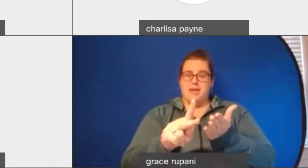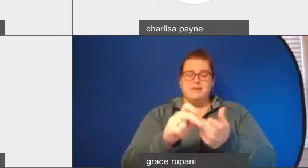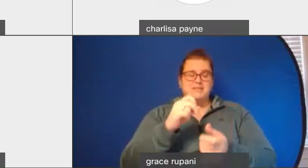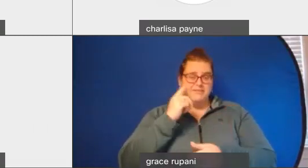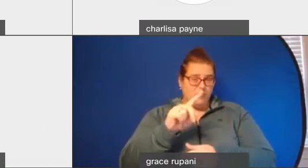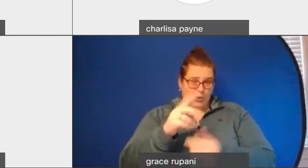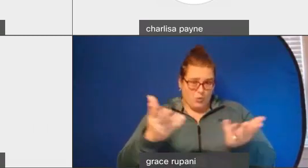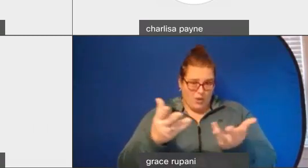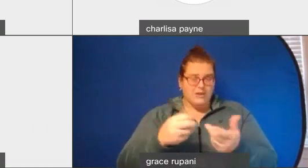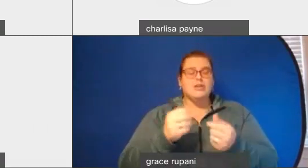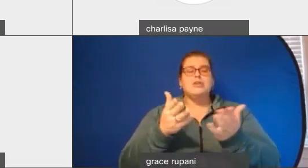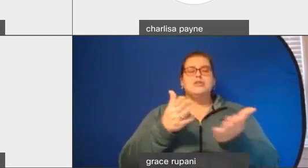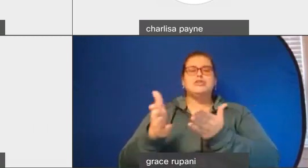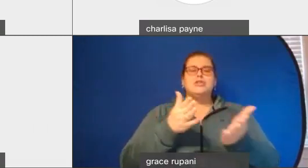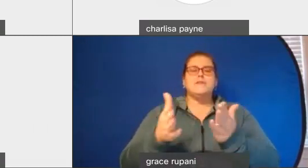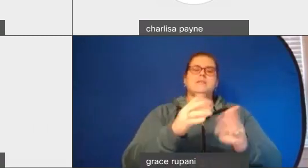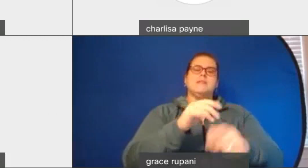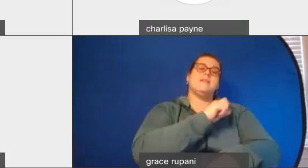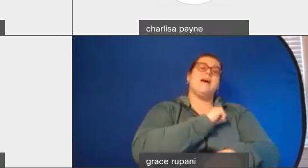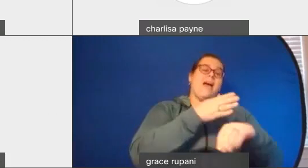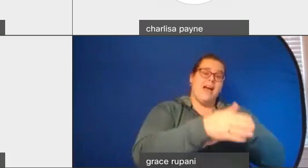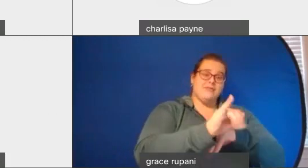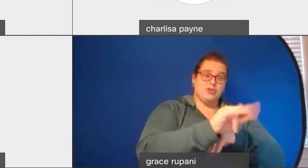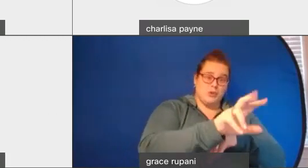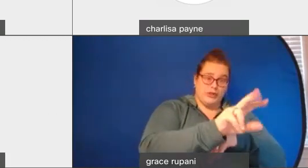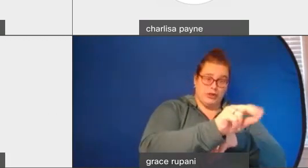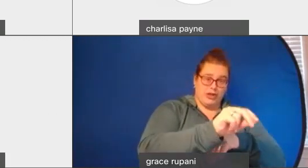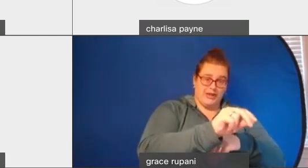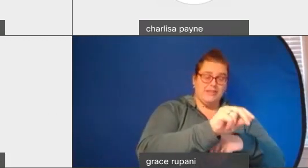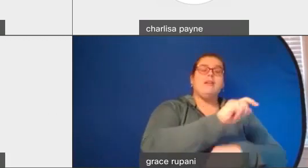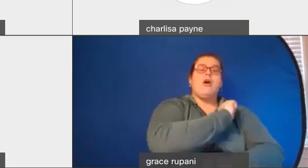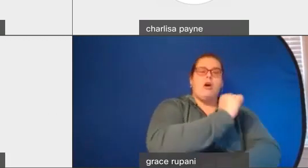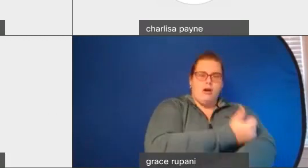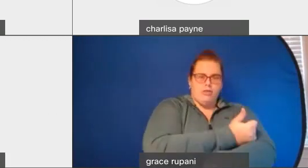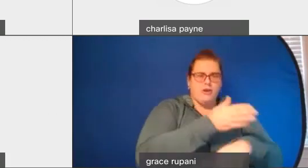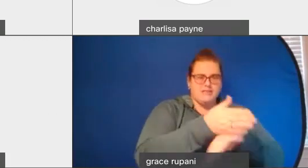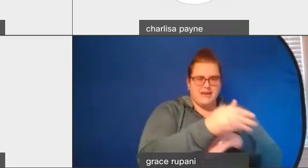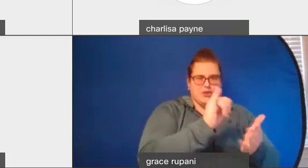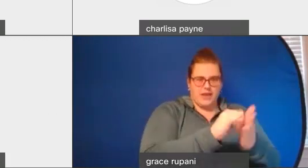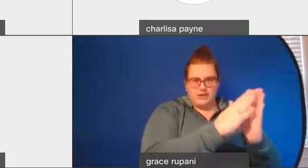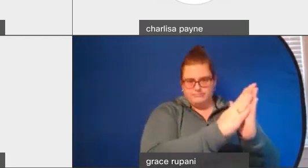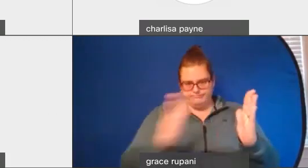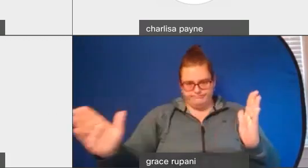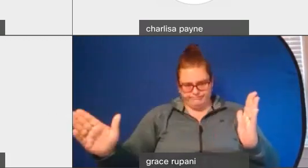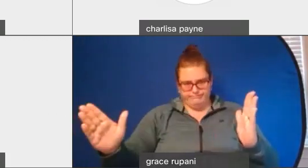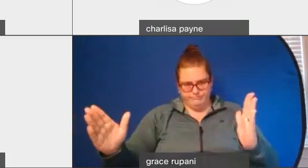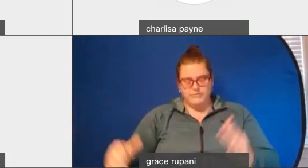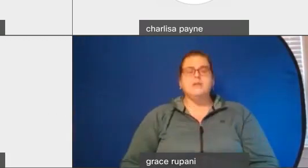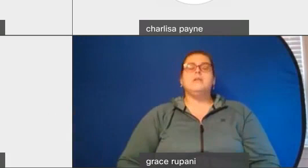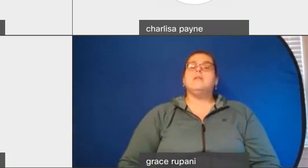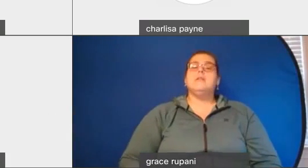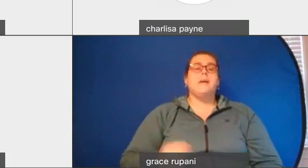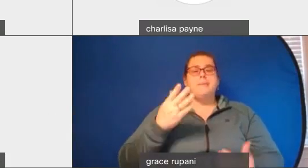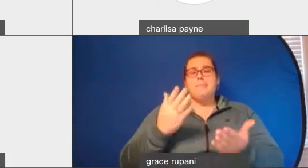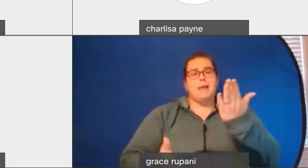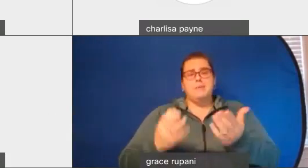3rd, after June 30th. So, there are a lot of services that could have been authorized and